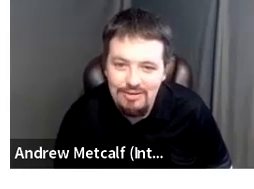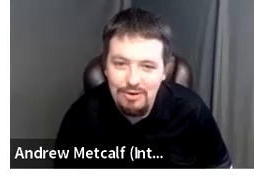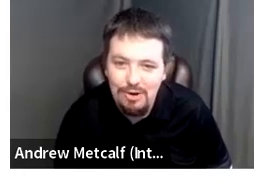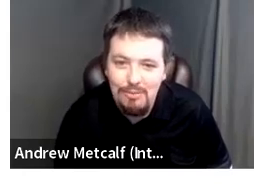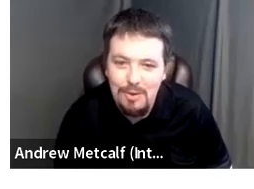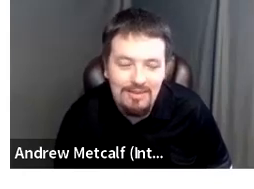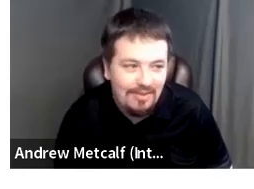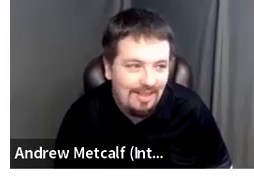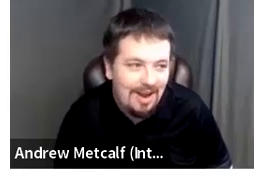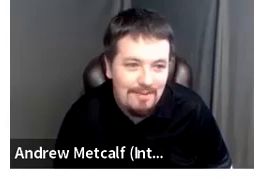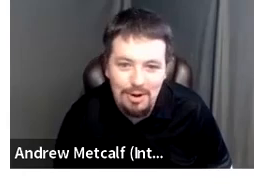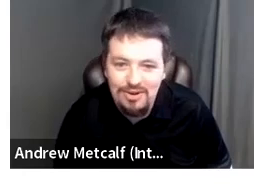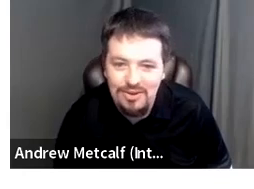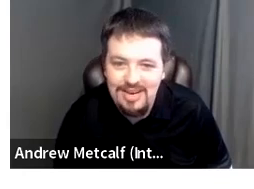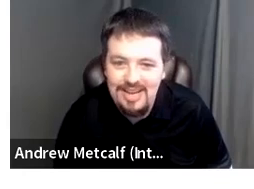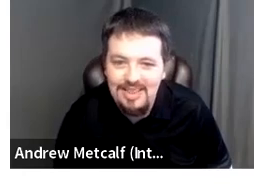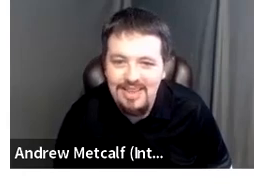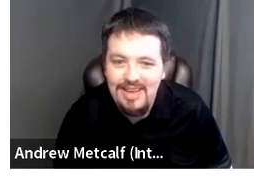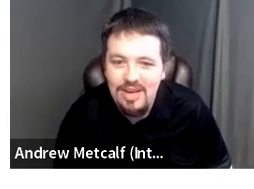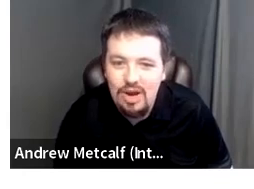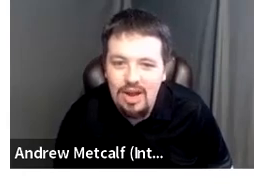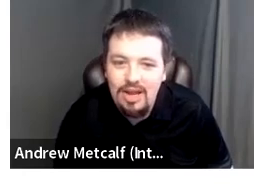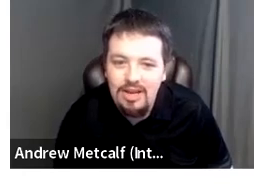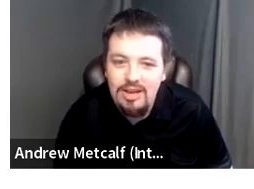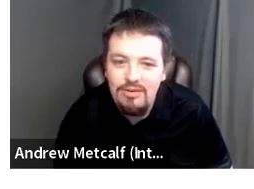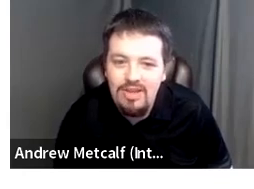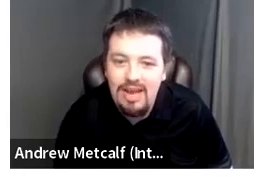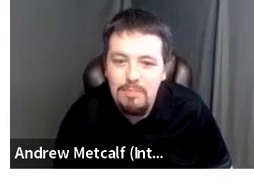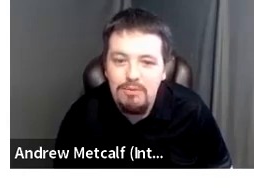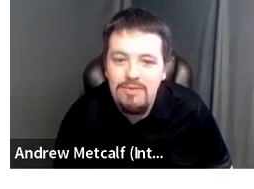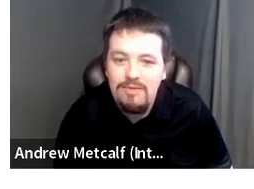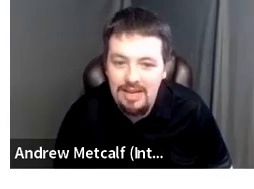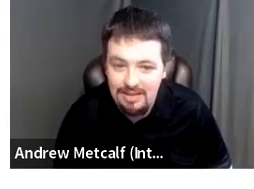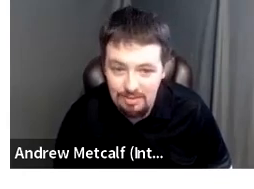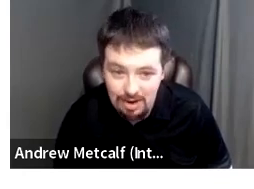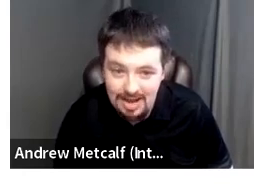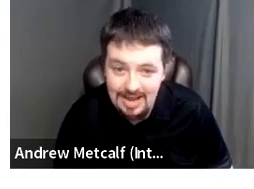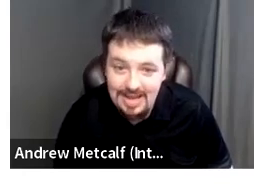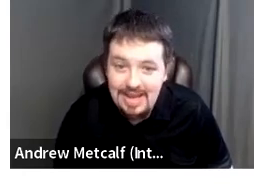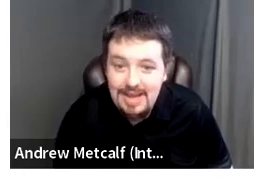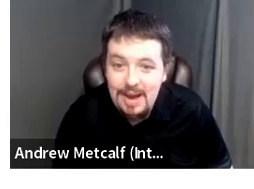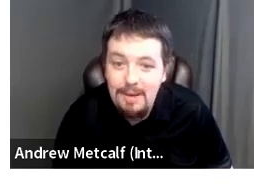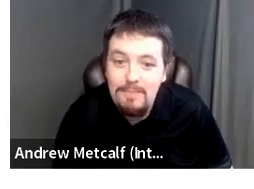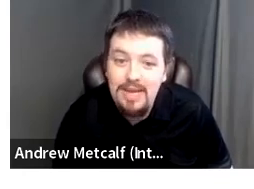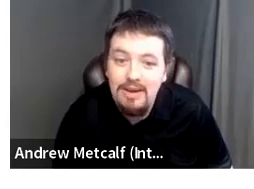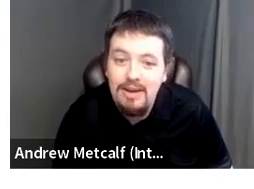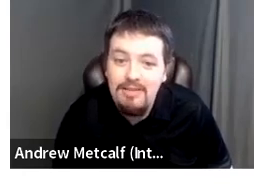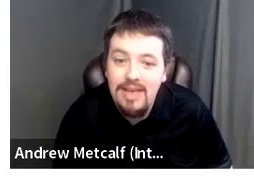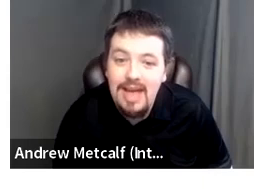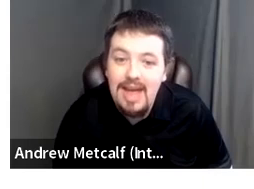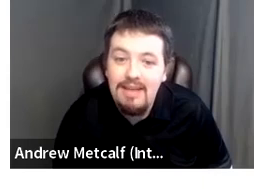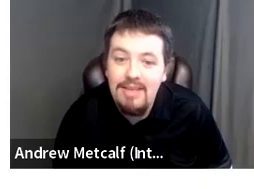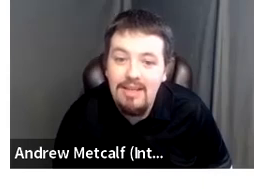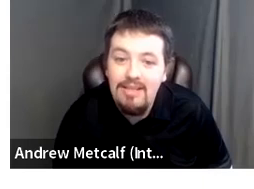sort of a historical moment. So that's why March 13th, and it continues till April 15th. Why?